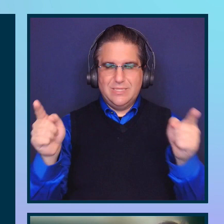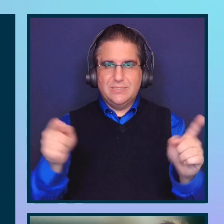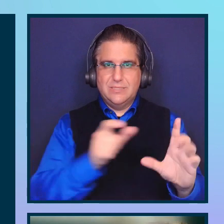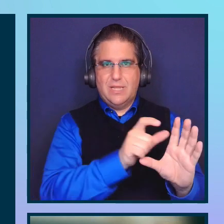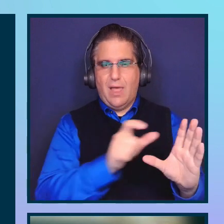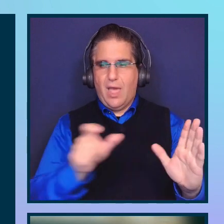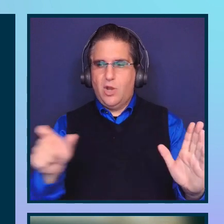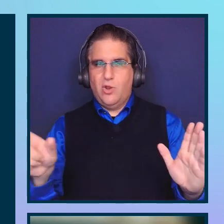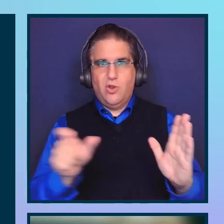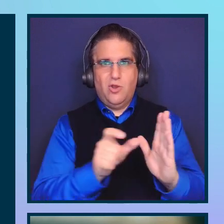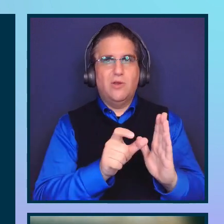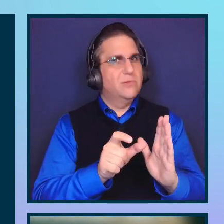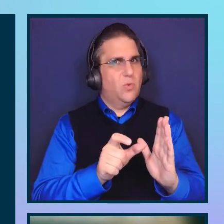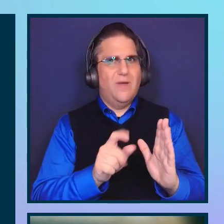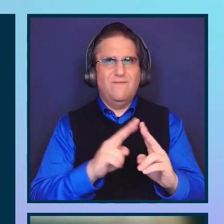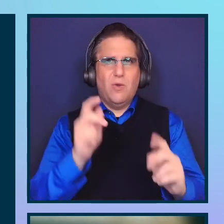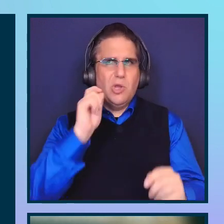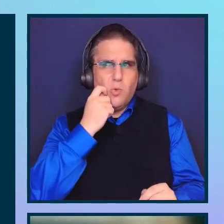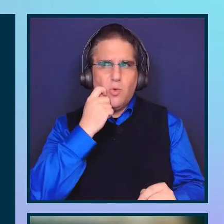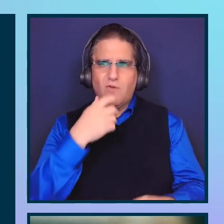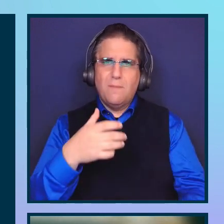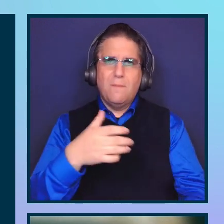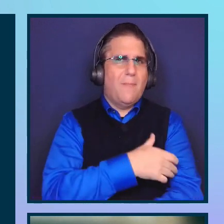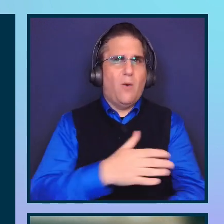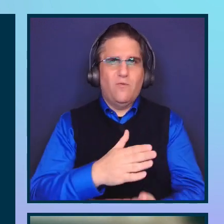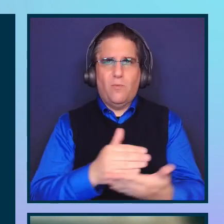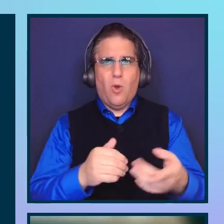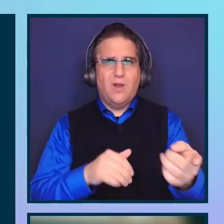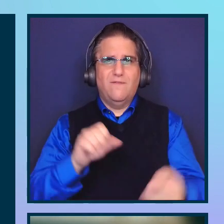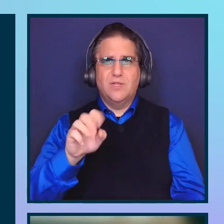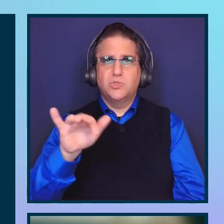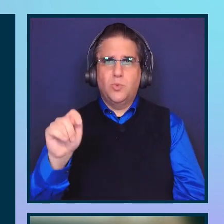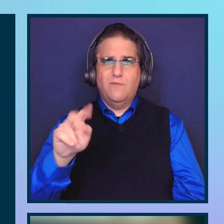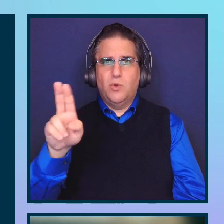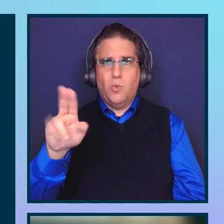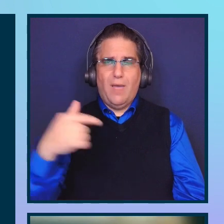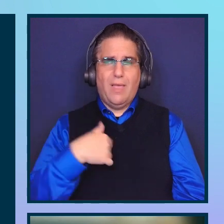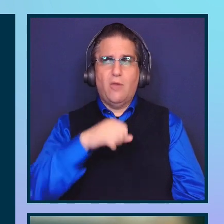very cool and very powerful part of Swiftui that I really love.